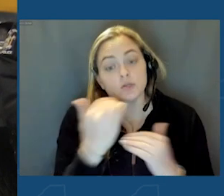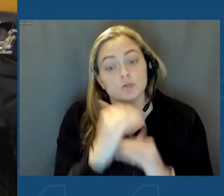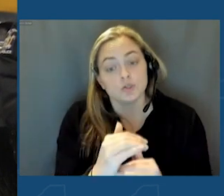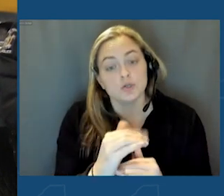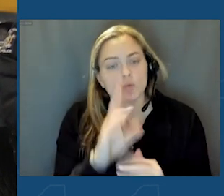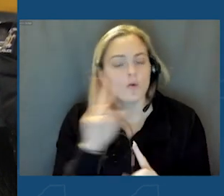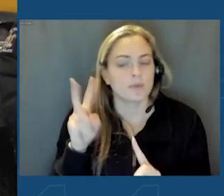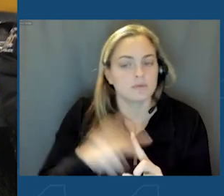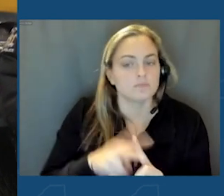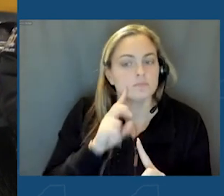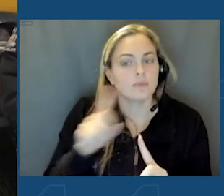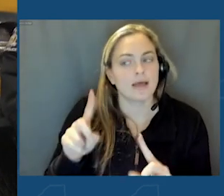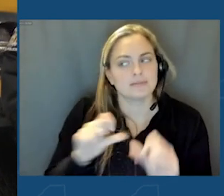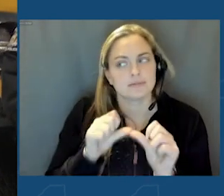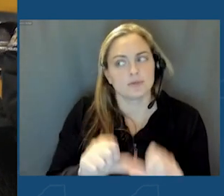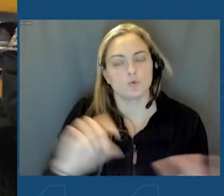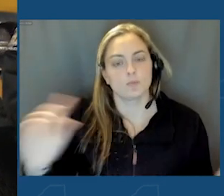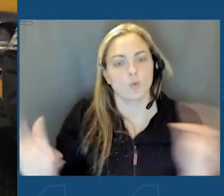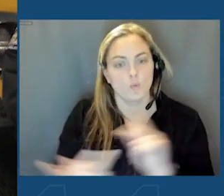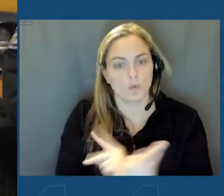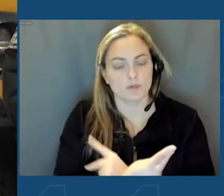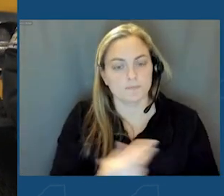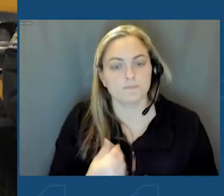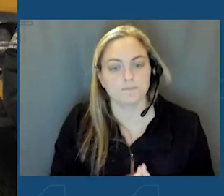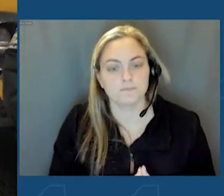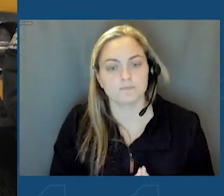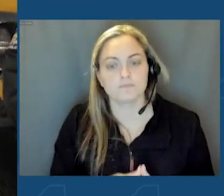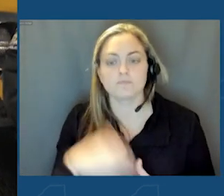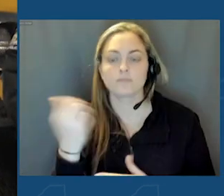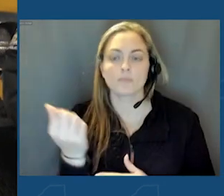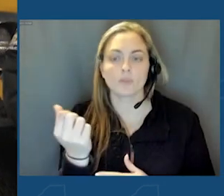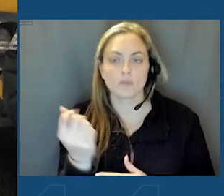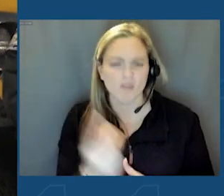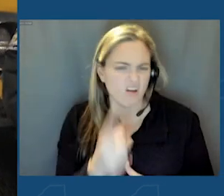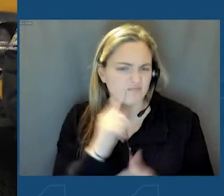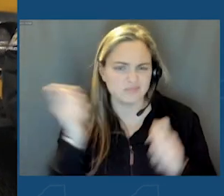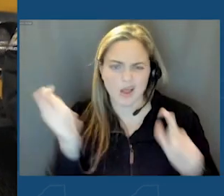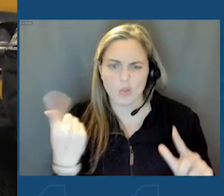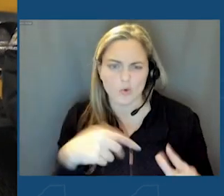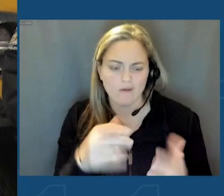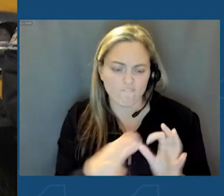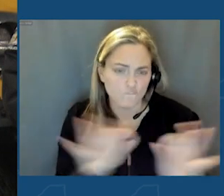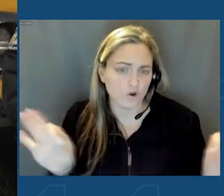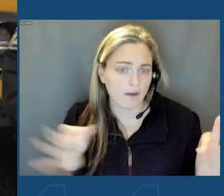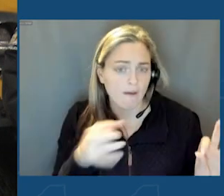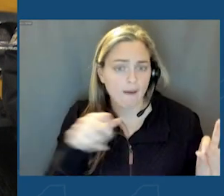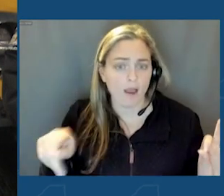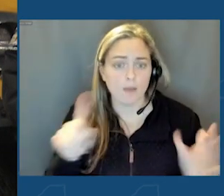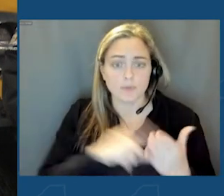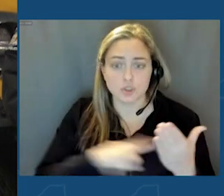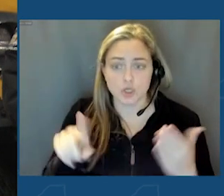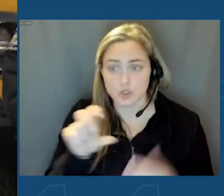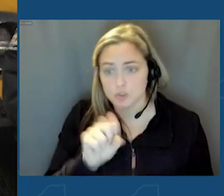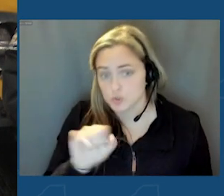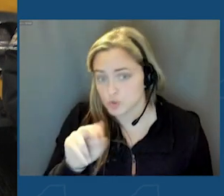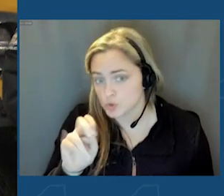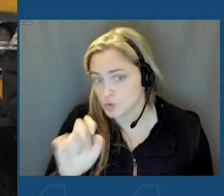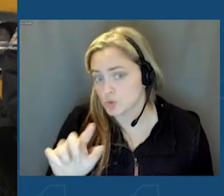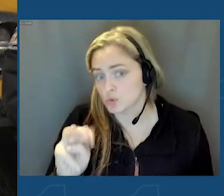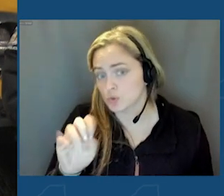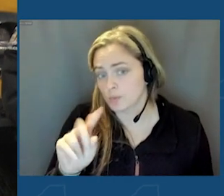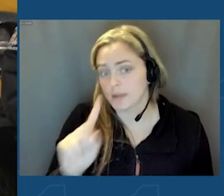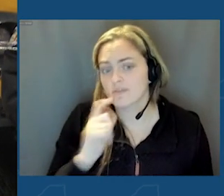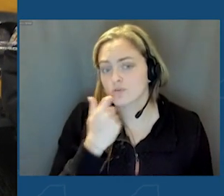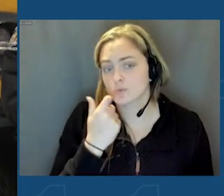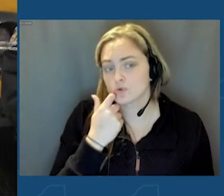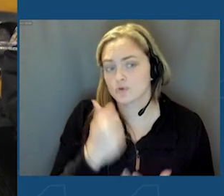implemented as conditions Warren we urge all motorists to download our free mobile app and check our social media for the latest travel conditions